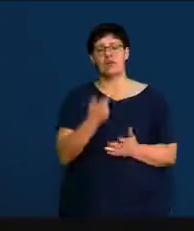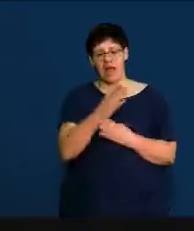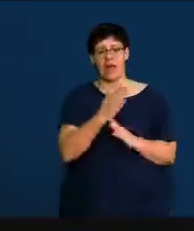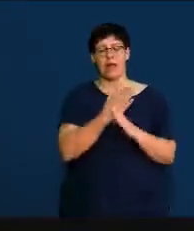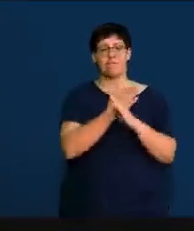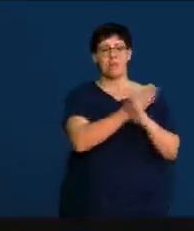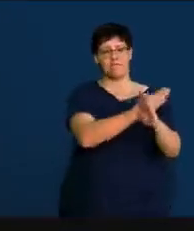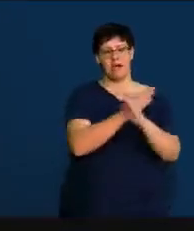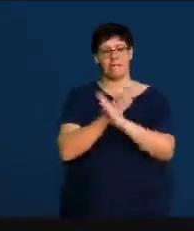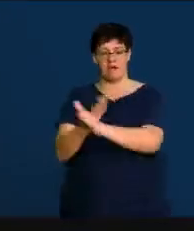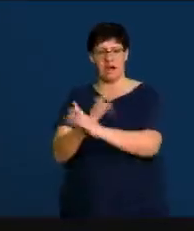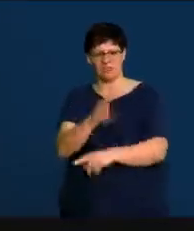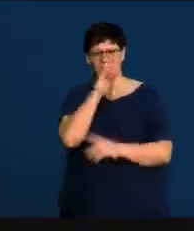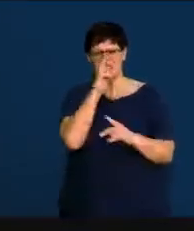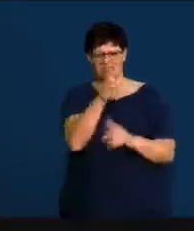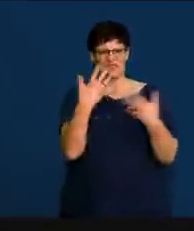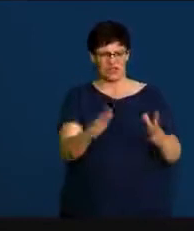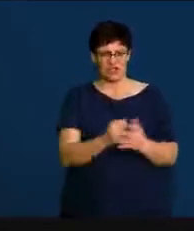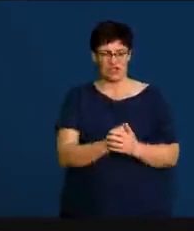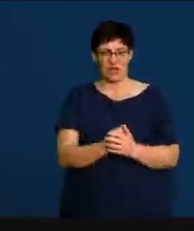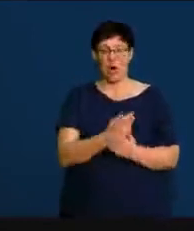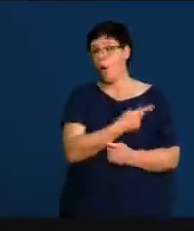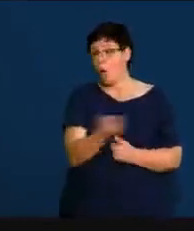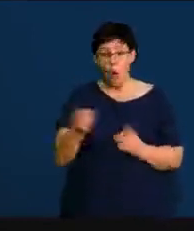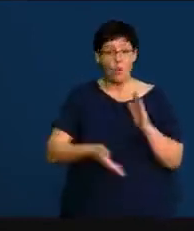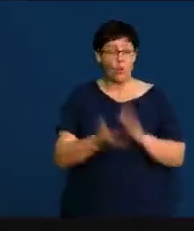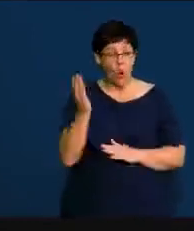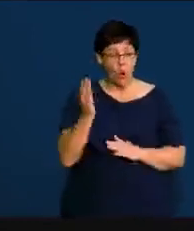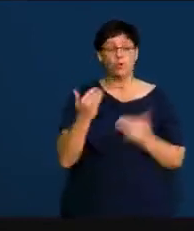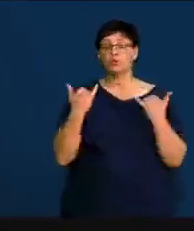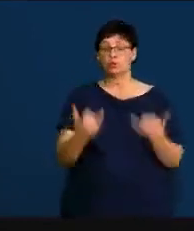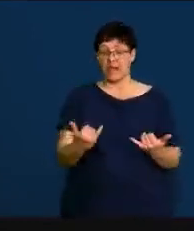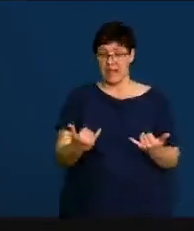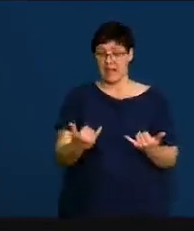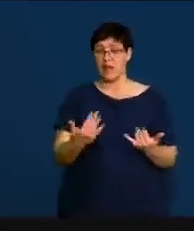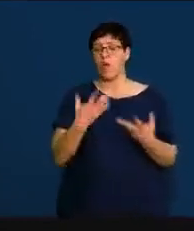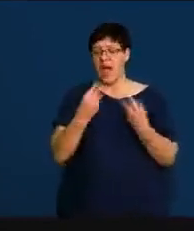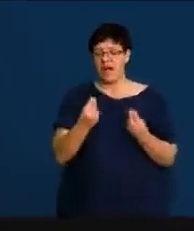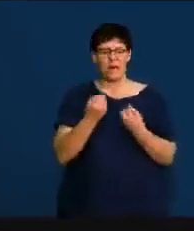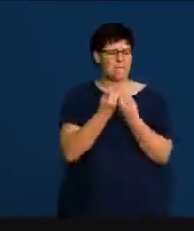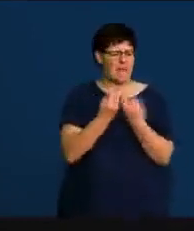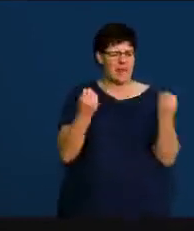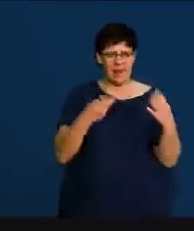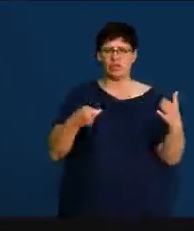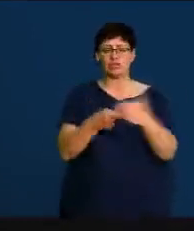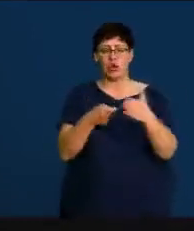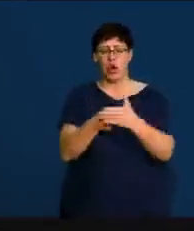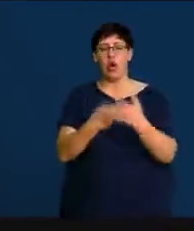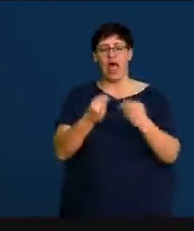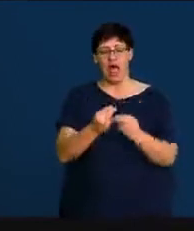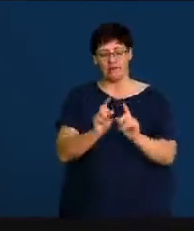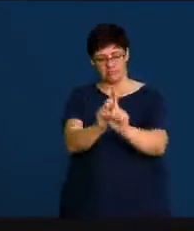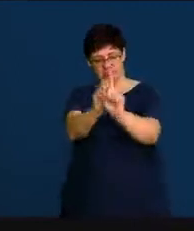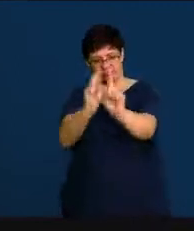Now, I'm sure you've seen this picture. Everywhere you go today, there are many, many stores that have markers